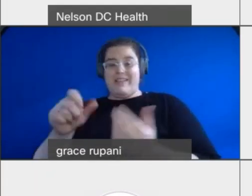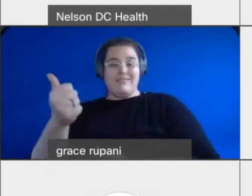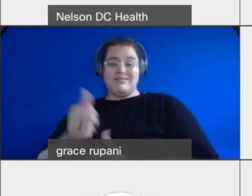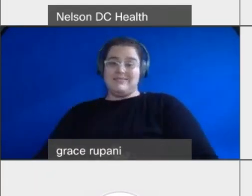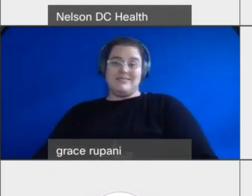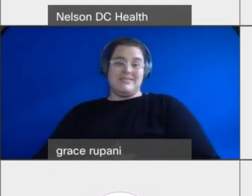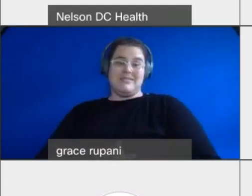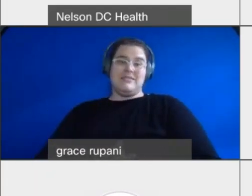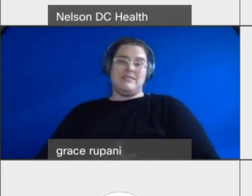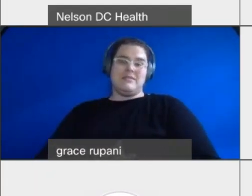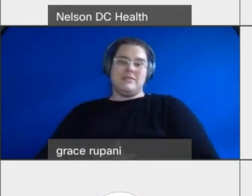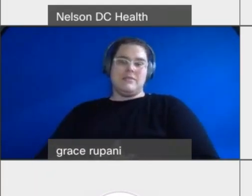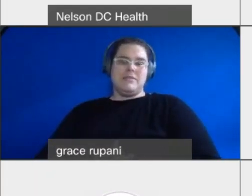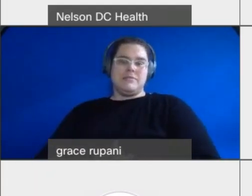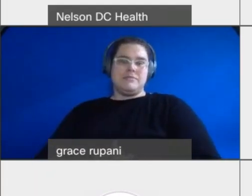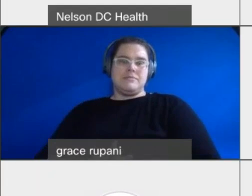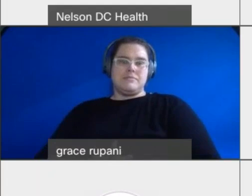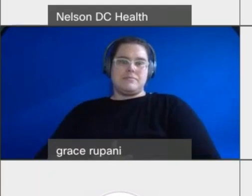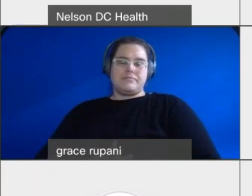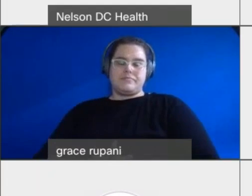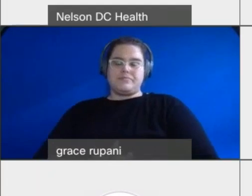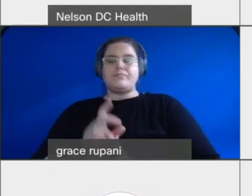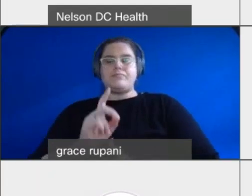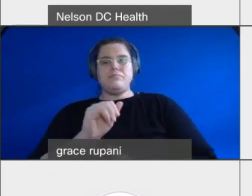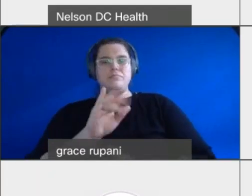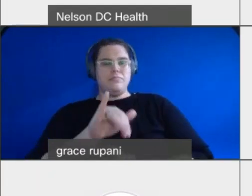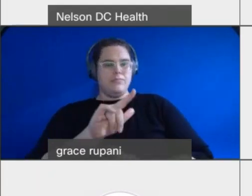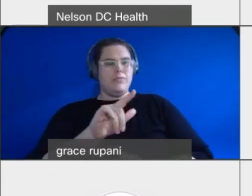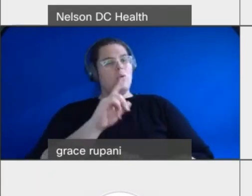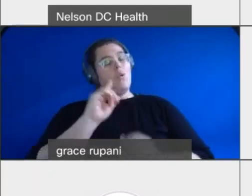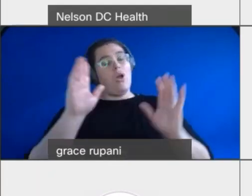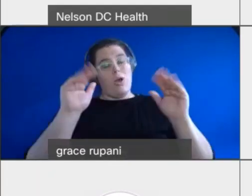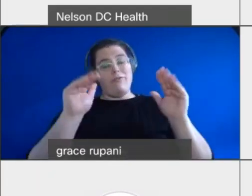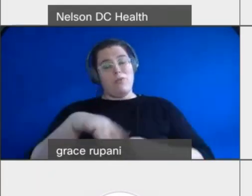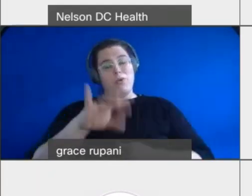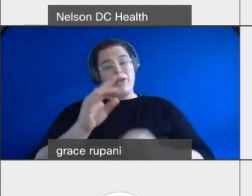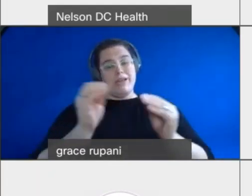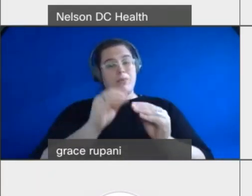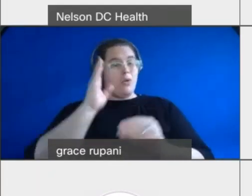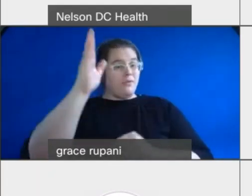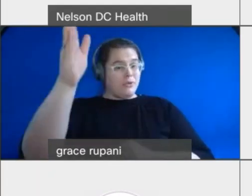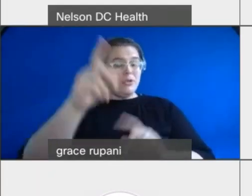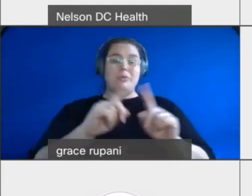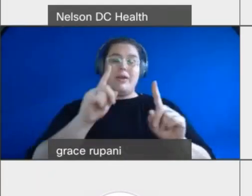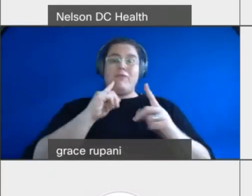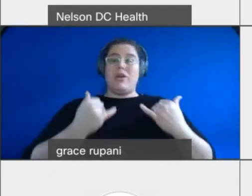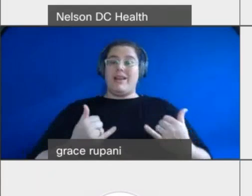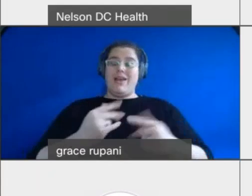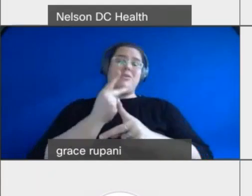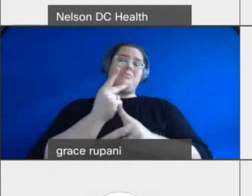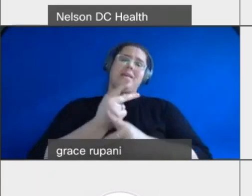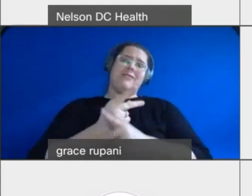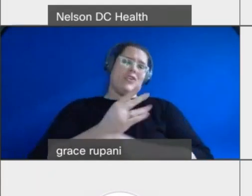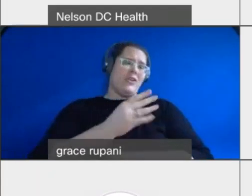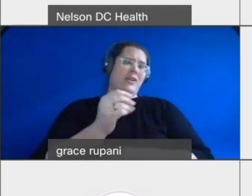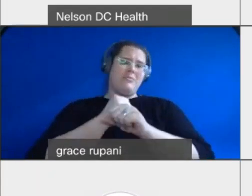Anyway, so hopefully we'll find out more. So let's all be optimistic. But for now, let's be careful and protect each other and our